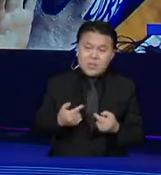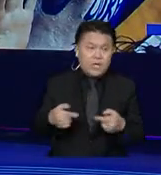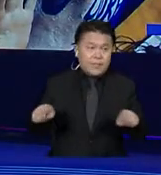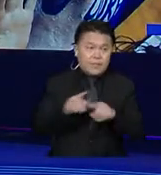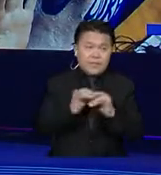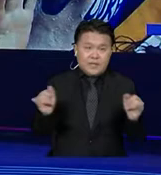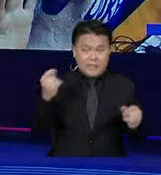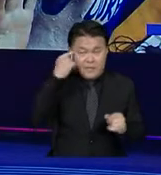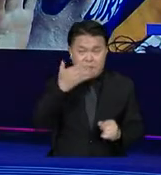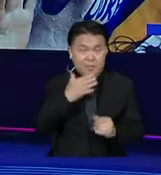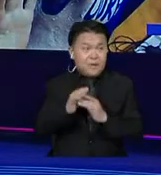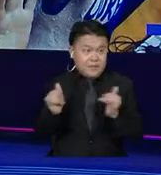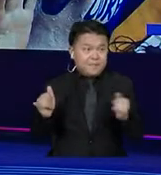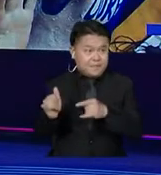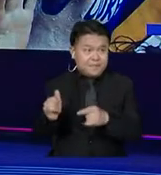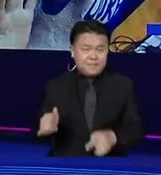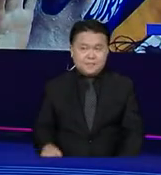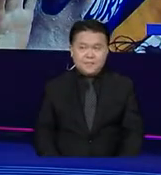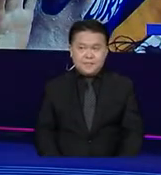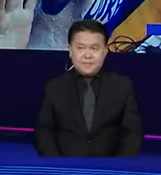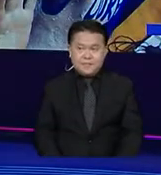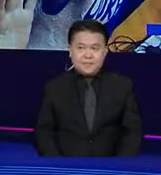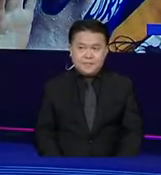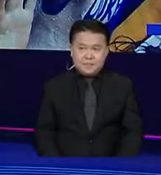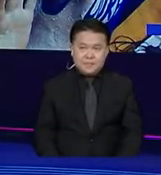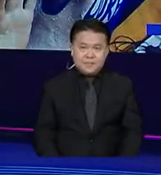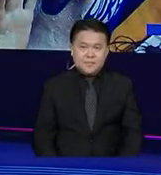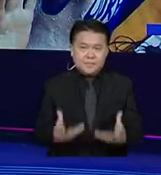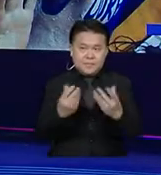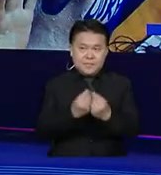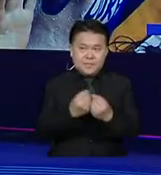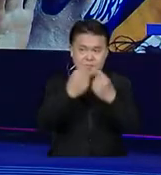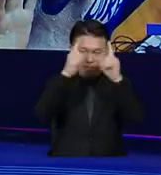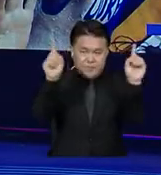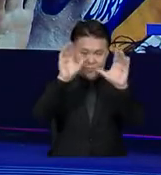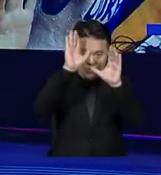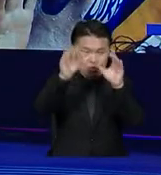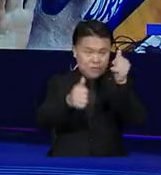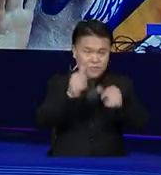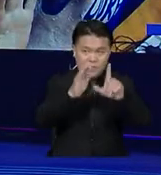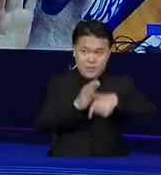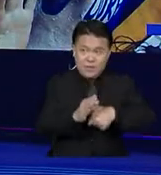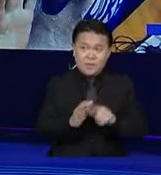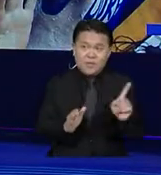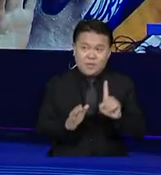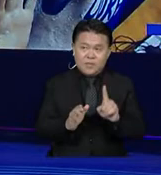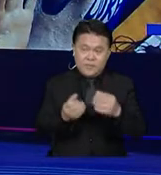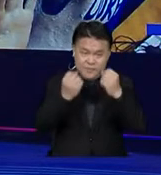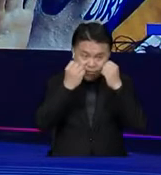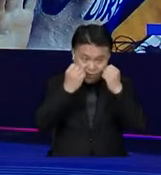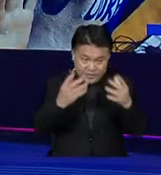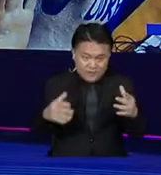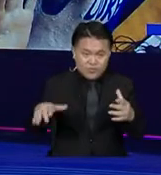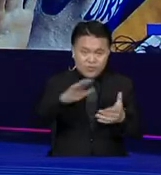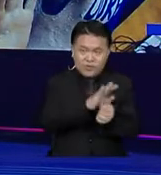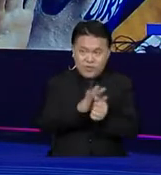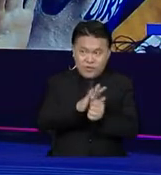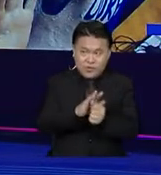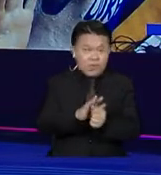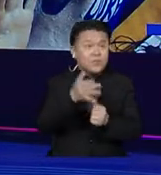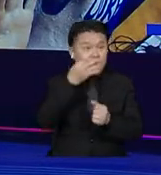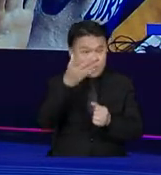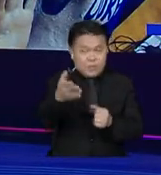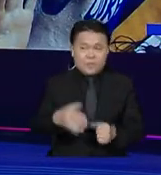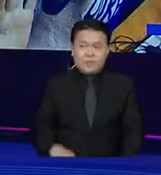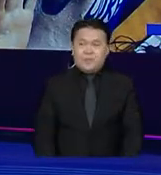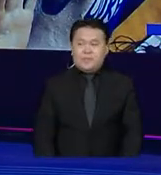University at a basketball game, and it illustrates the power of our new form of friendliness. Our students come to